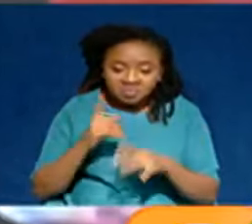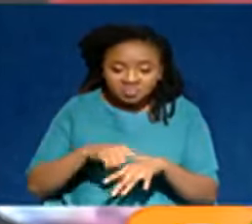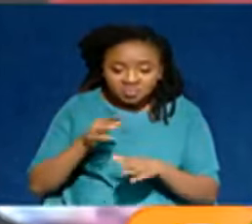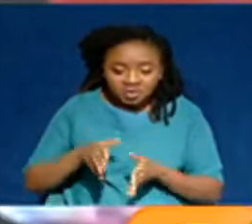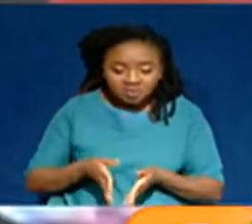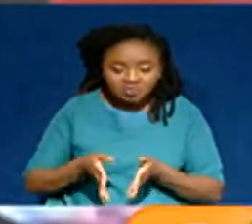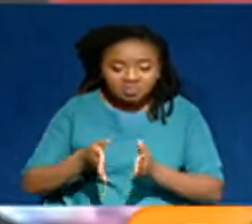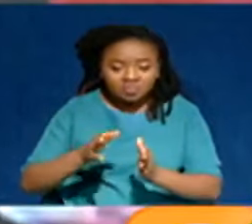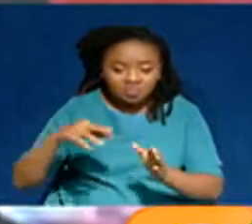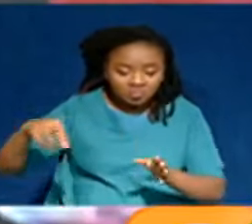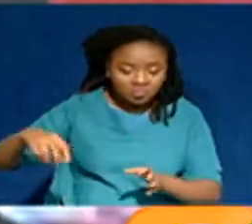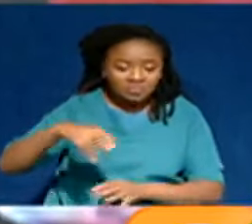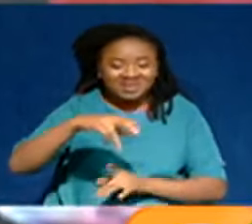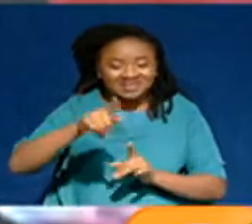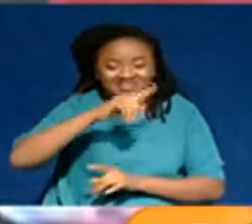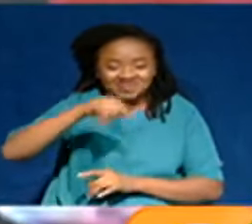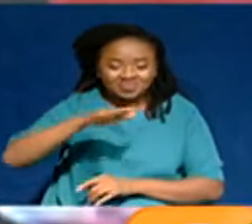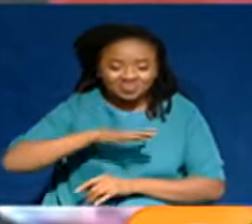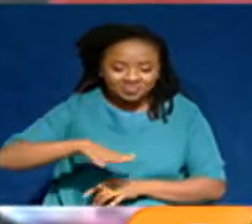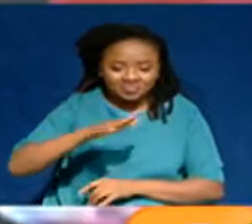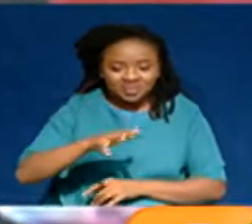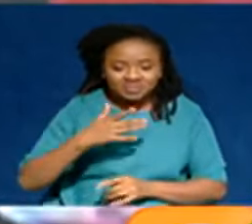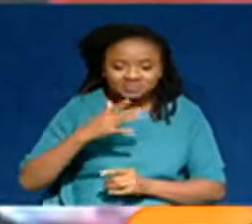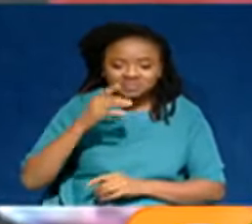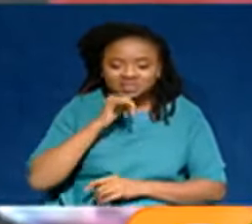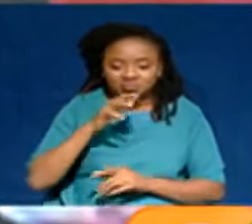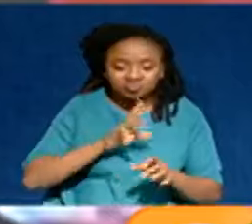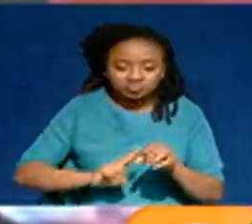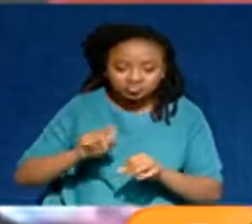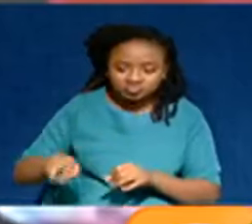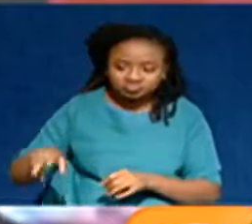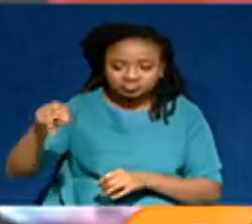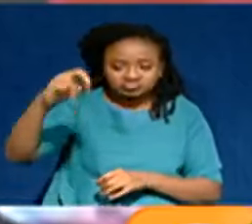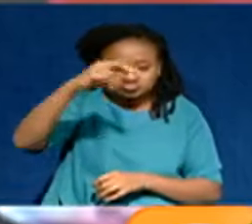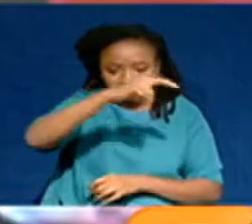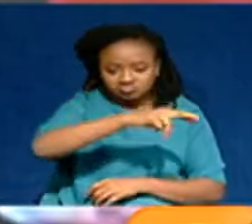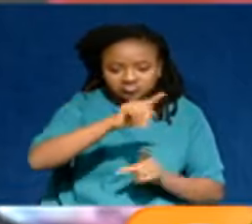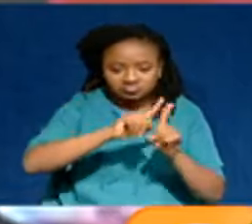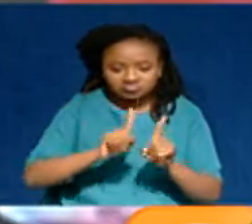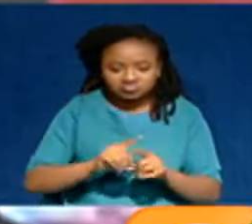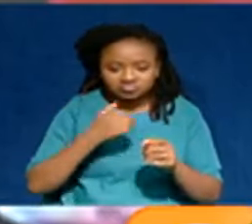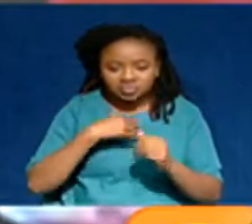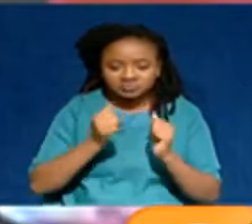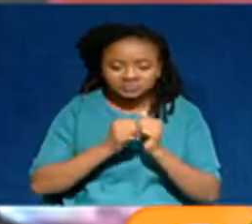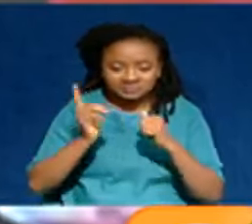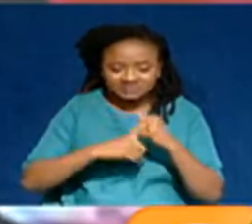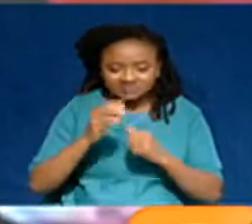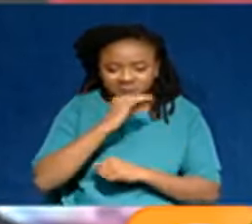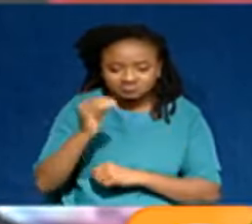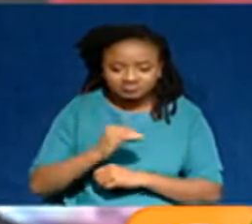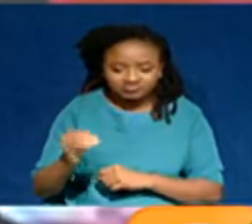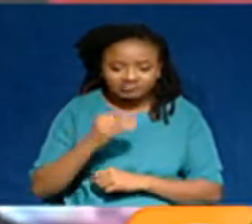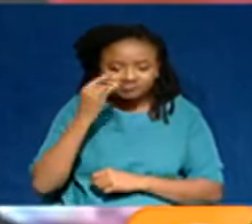right place they were crossing or crossing the wrong place of the road. Yeah. And then you have 16% contributed